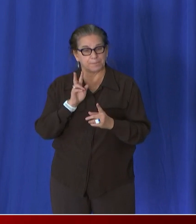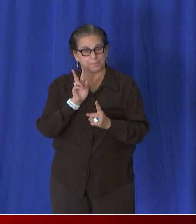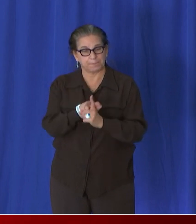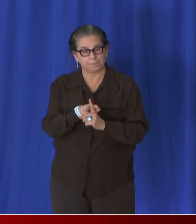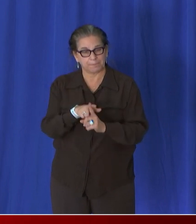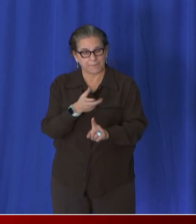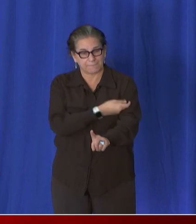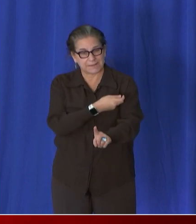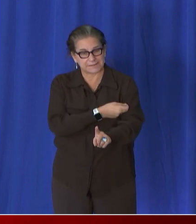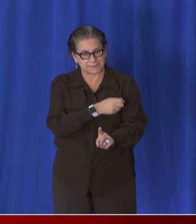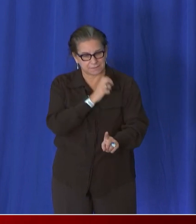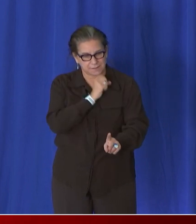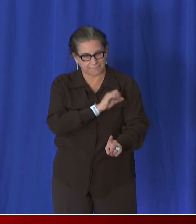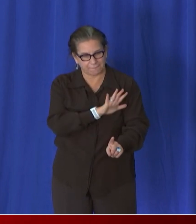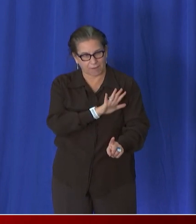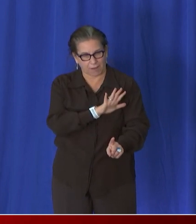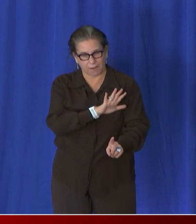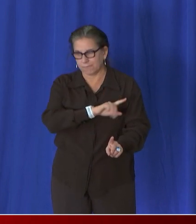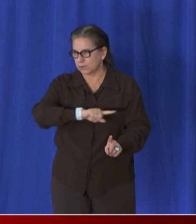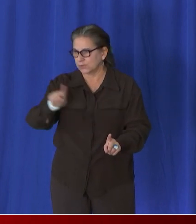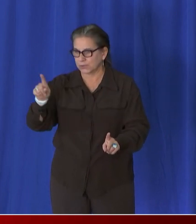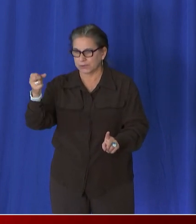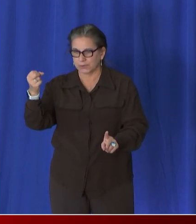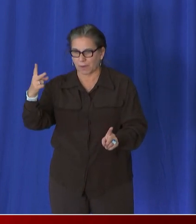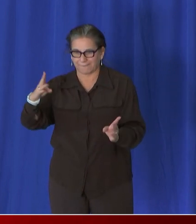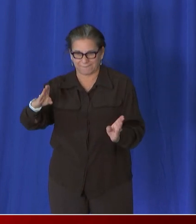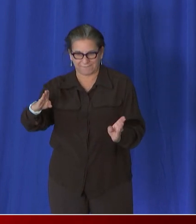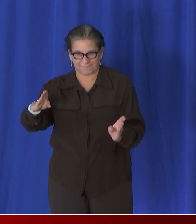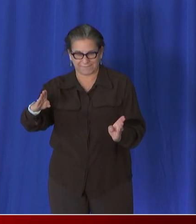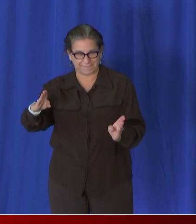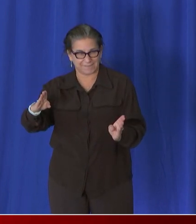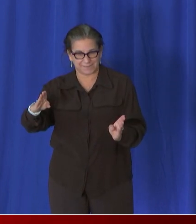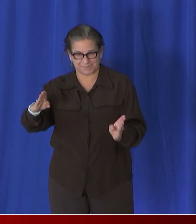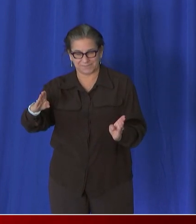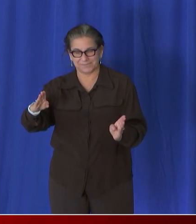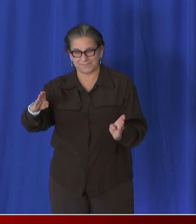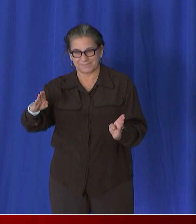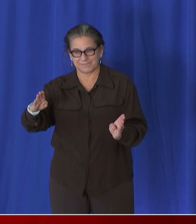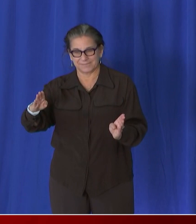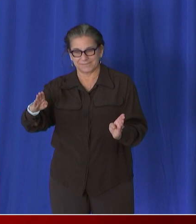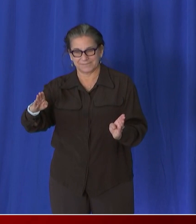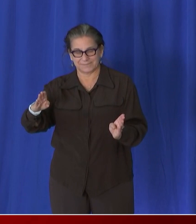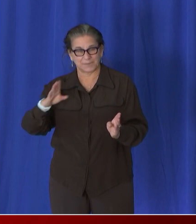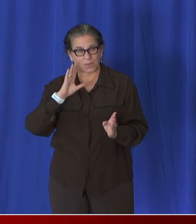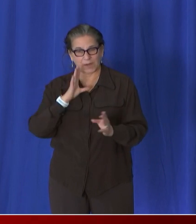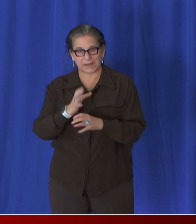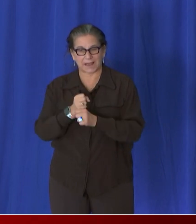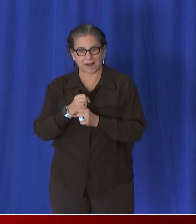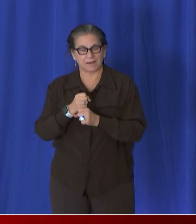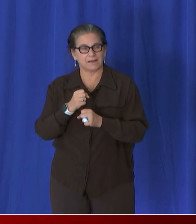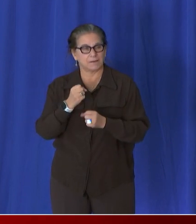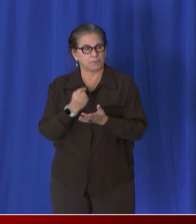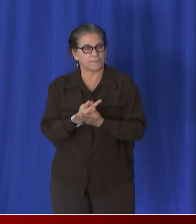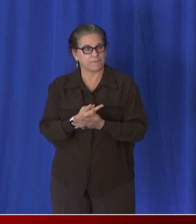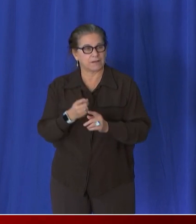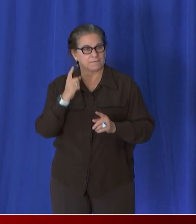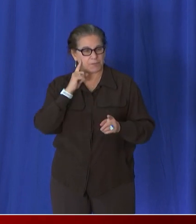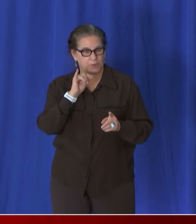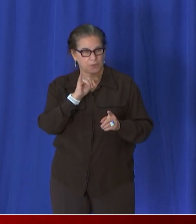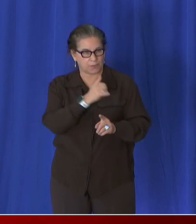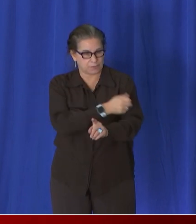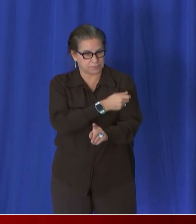for the final approval of the vaccination. And here's why I think it's important to talk about now, even though the